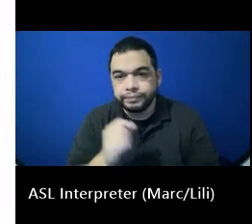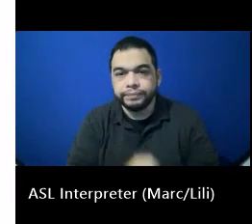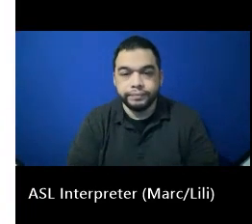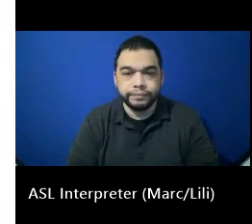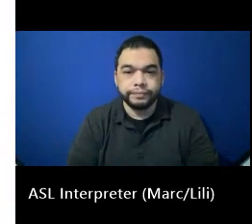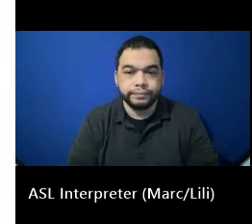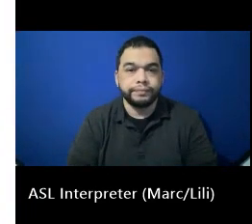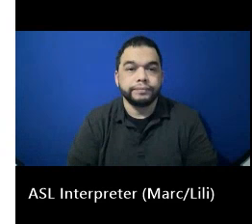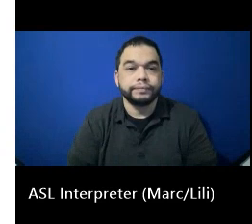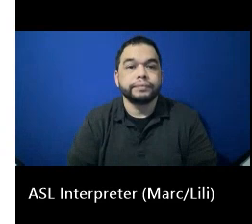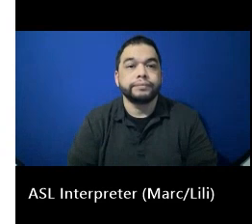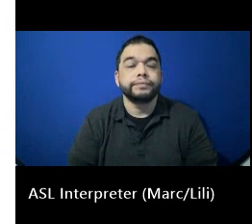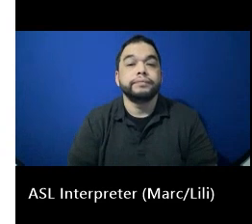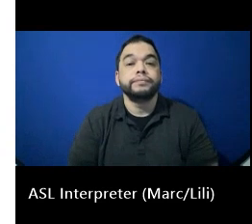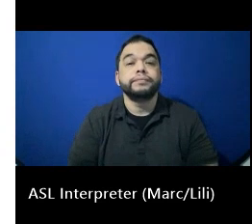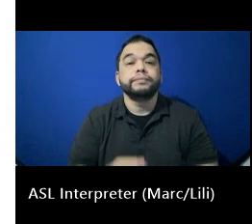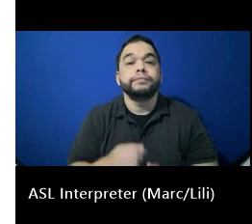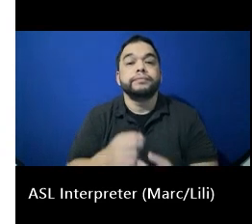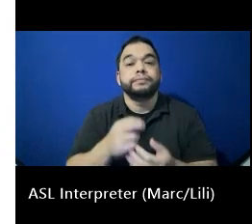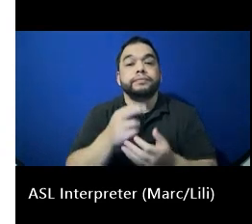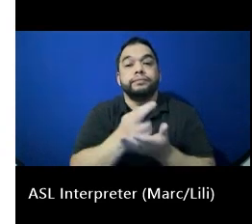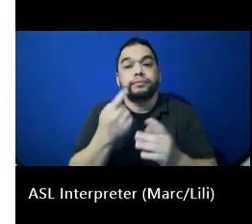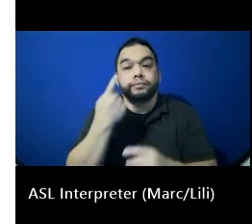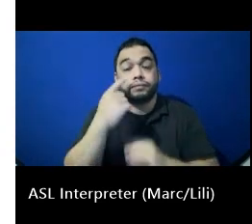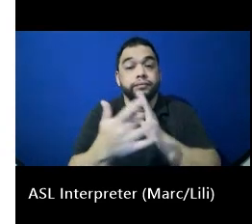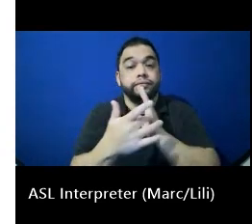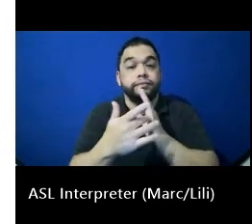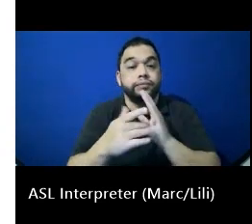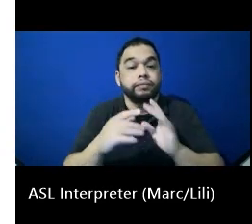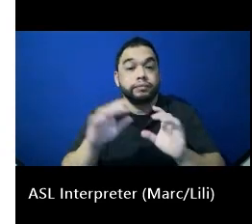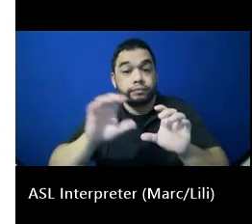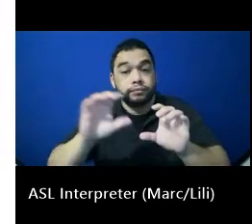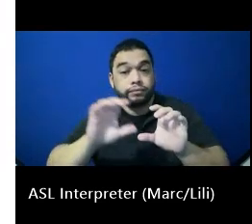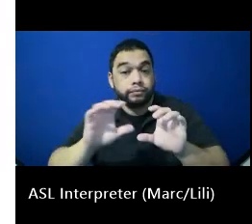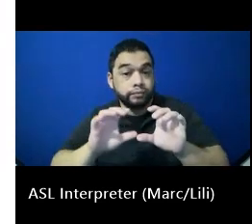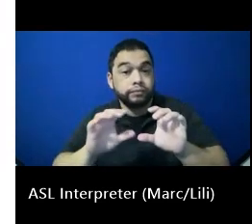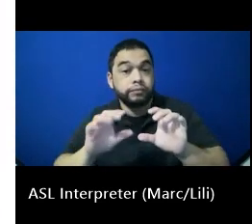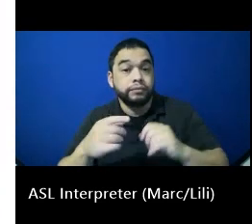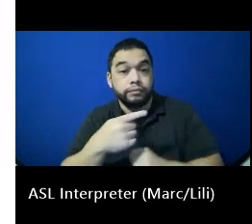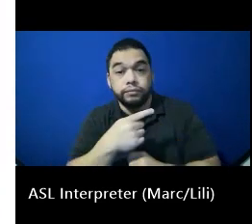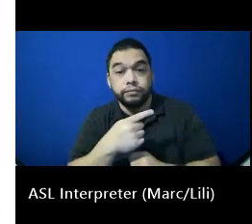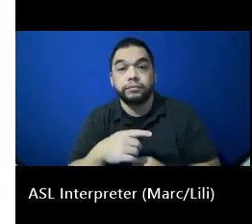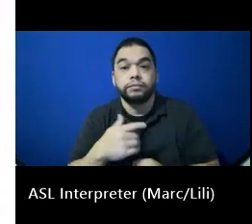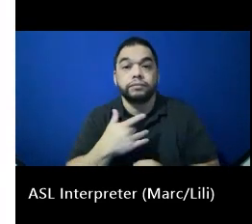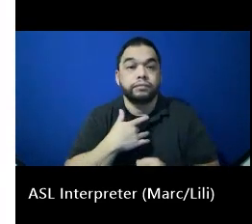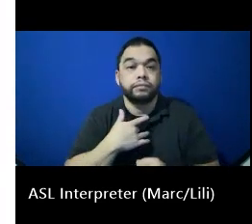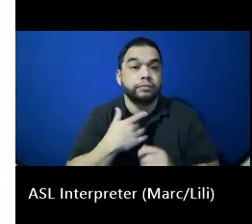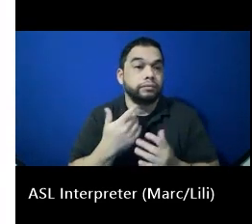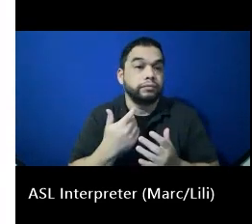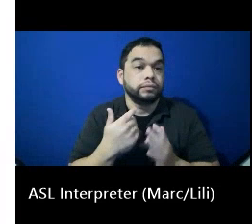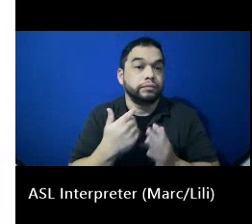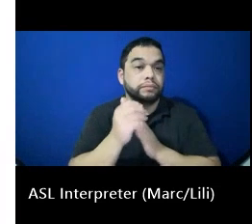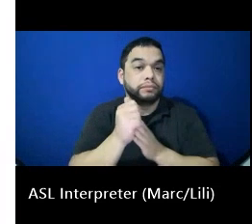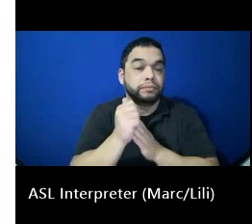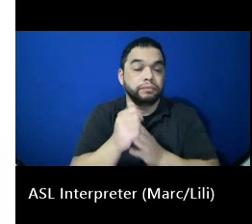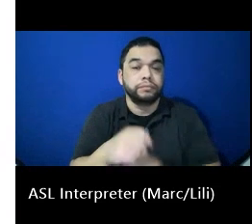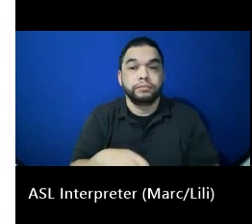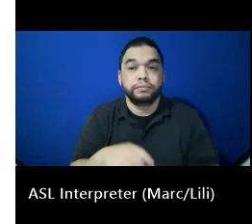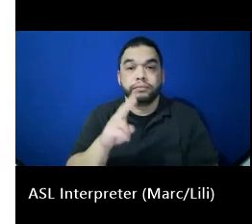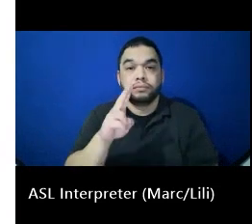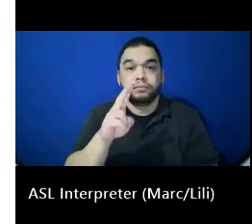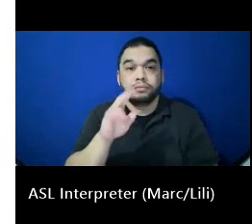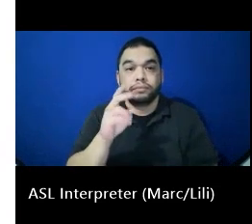These are the resources of this technical talk. We have our director, Bill Gould. We have Dr. Viviana Medina, who is the